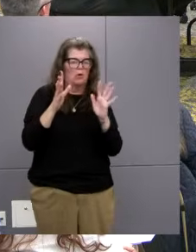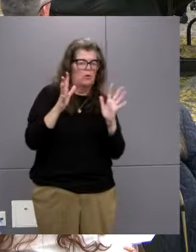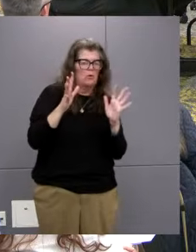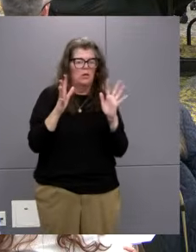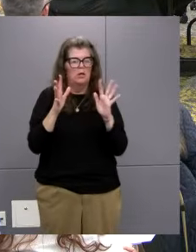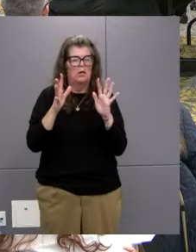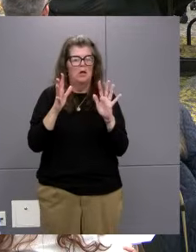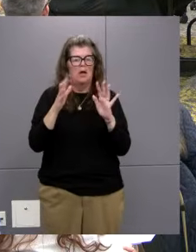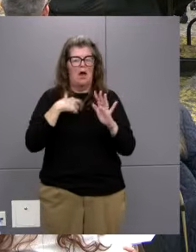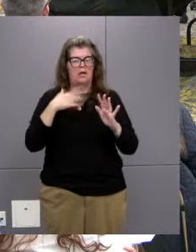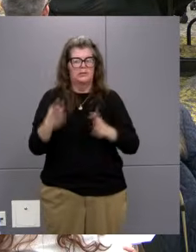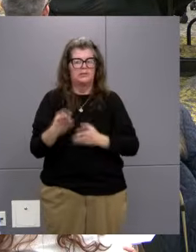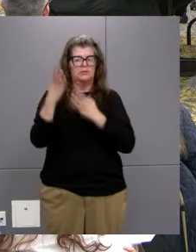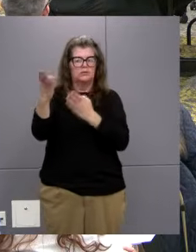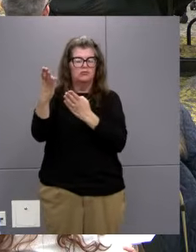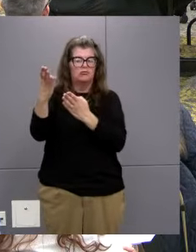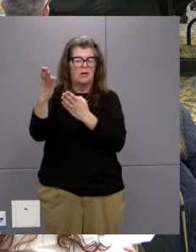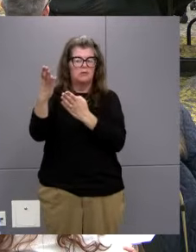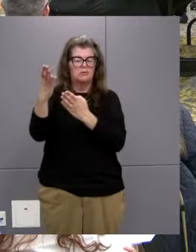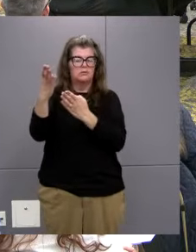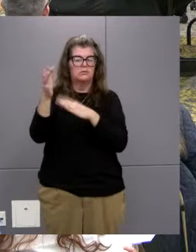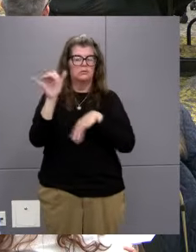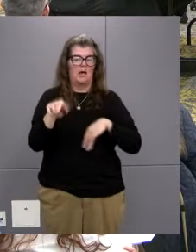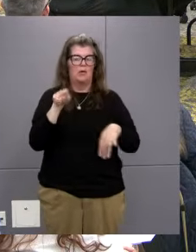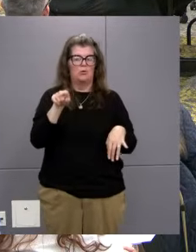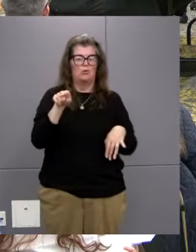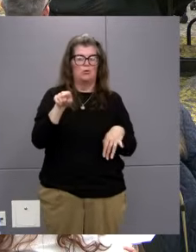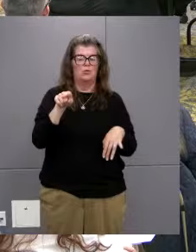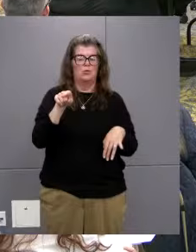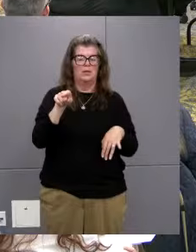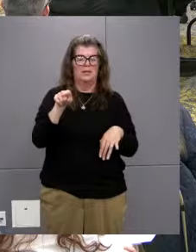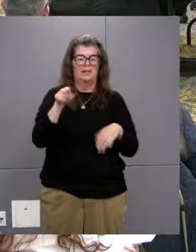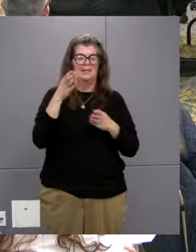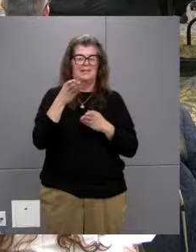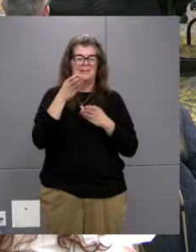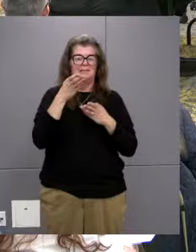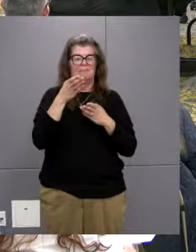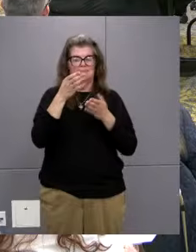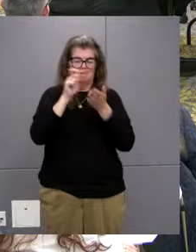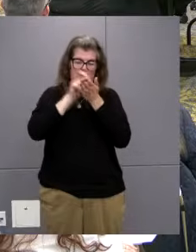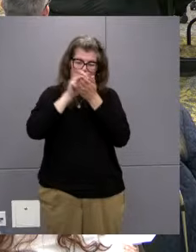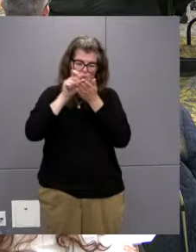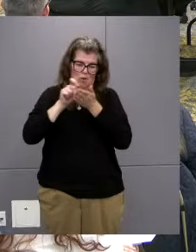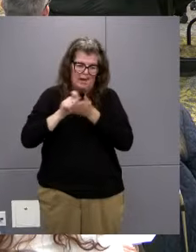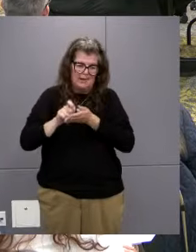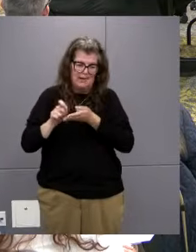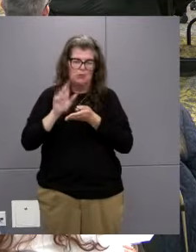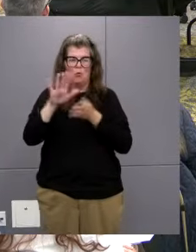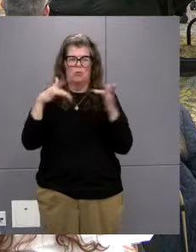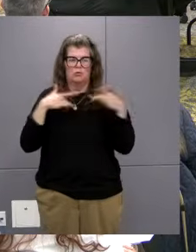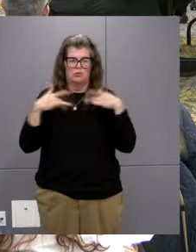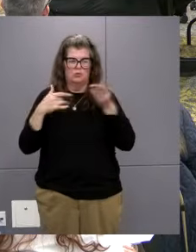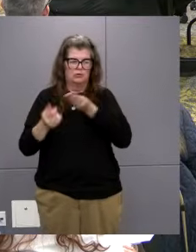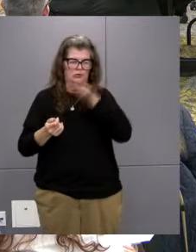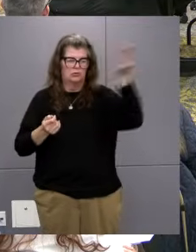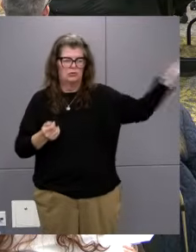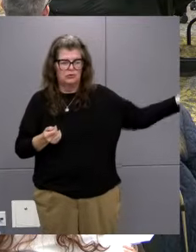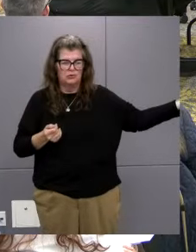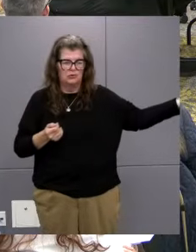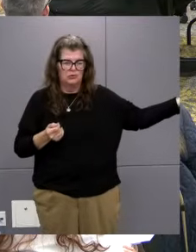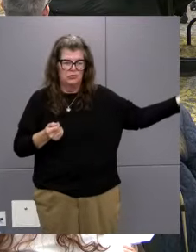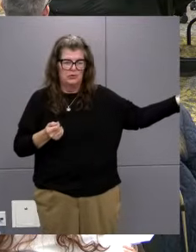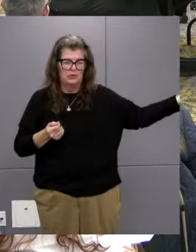I would suggest that you submit in writing your concern, and if the minute taker believes that